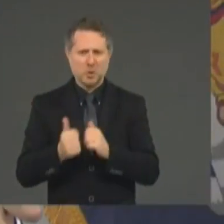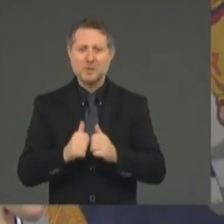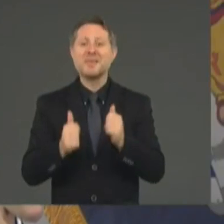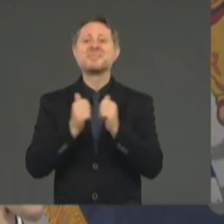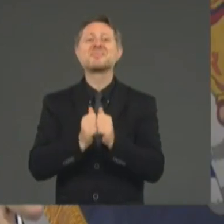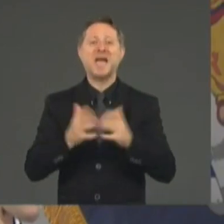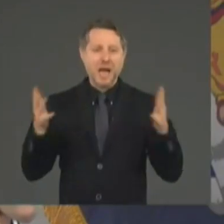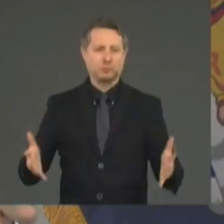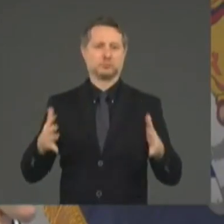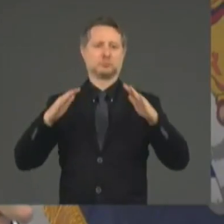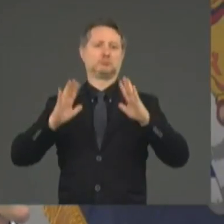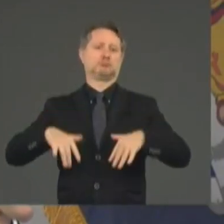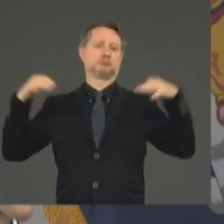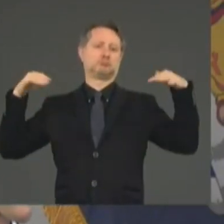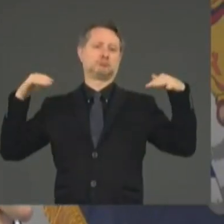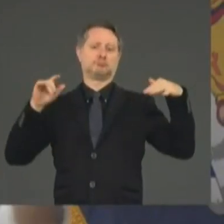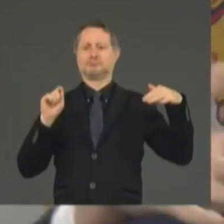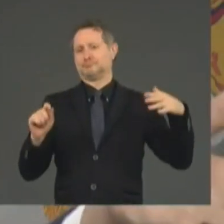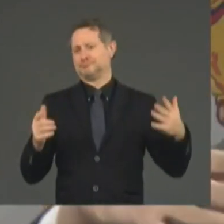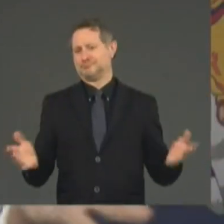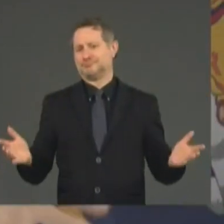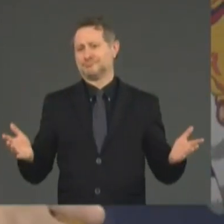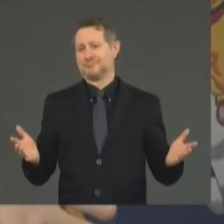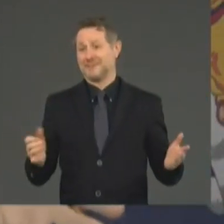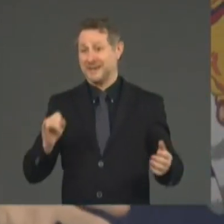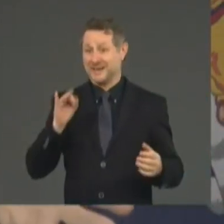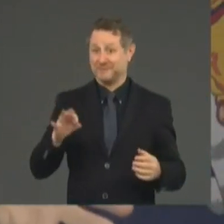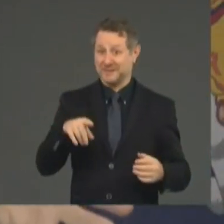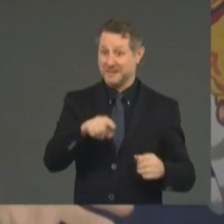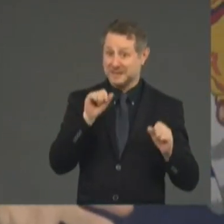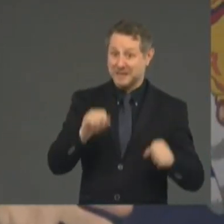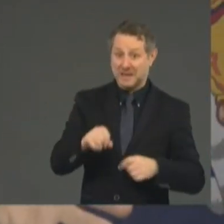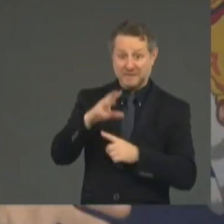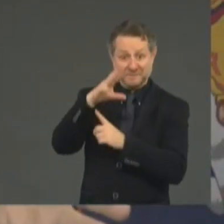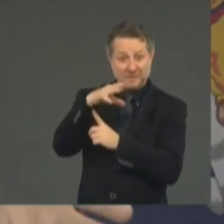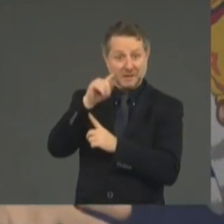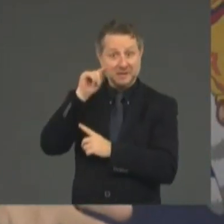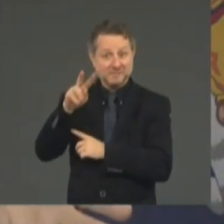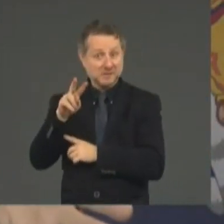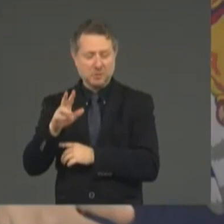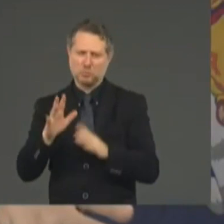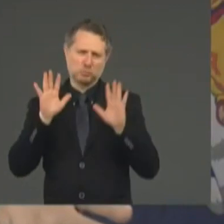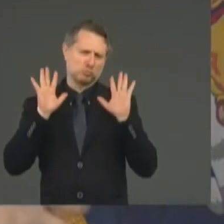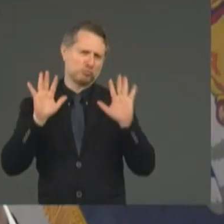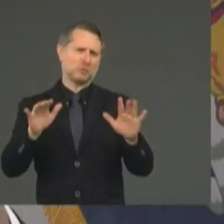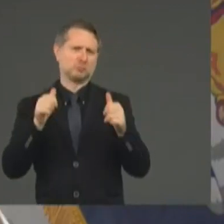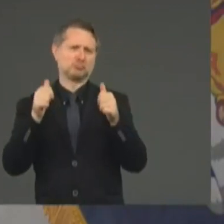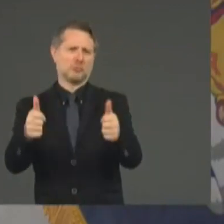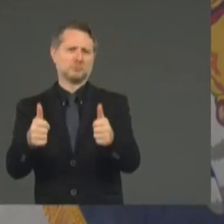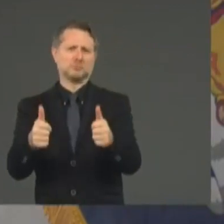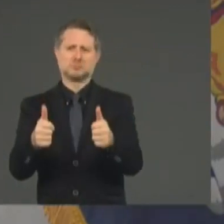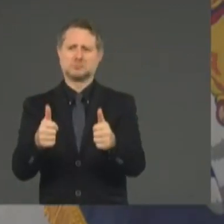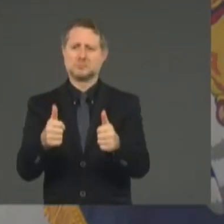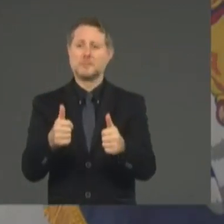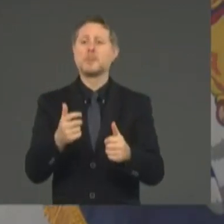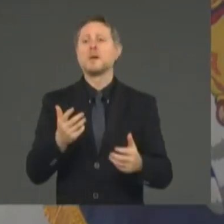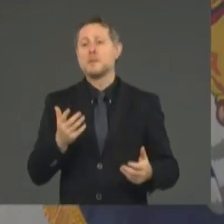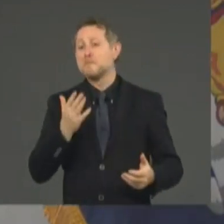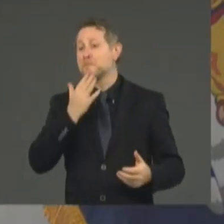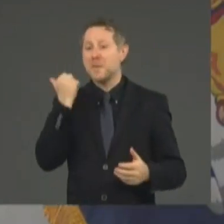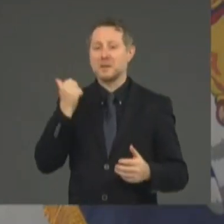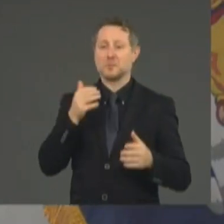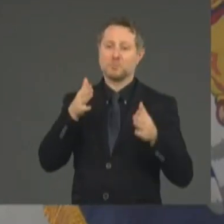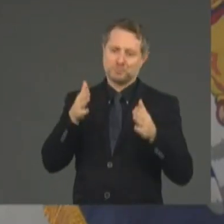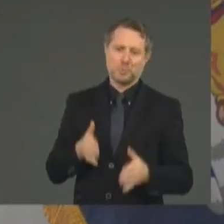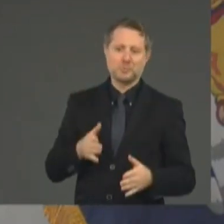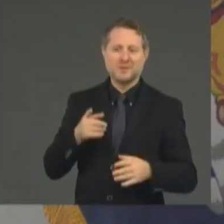back? And if you can televise it in the meantime, great. I mean, it's not as good as going to a game or, going